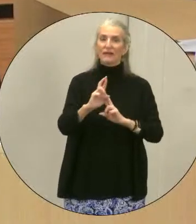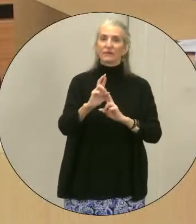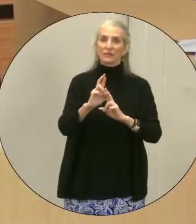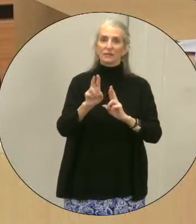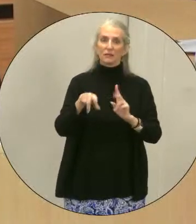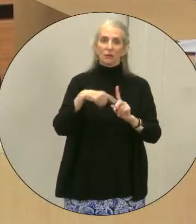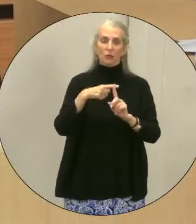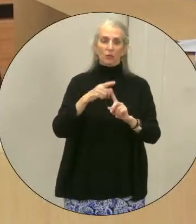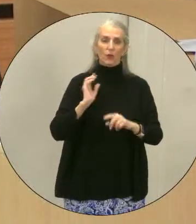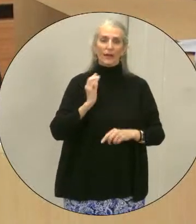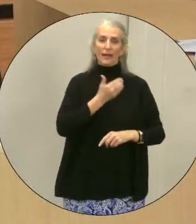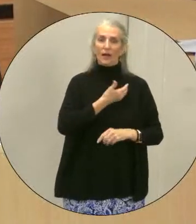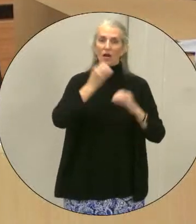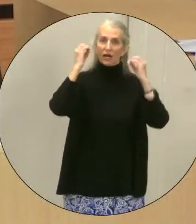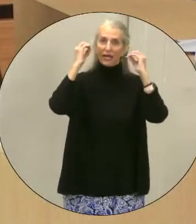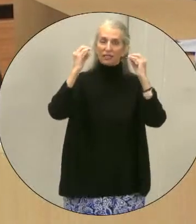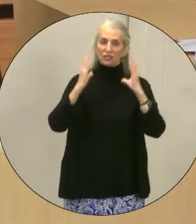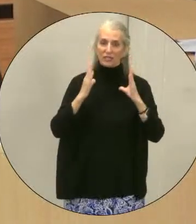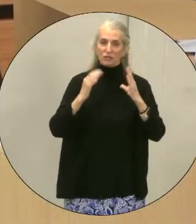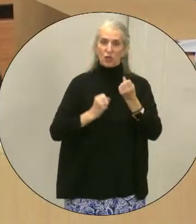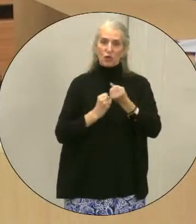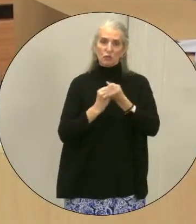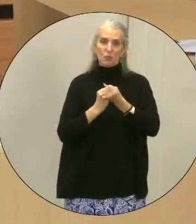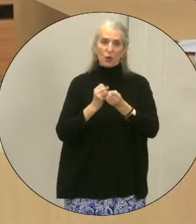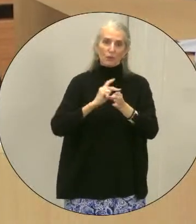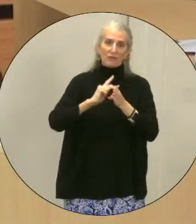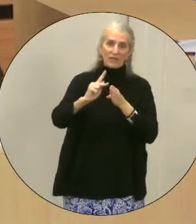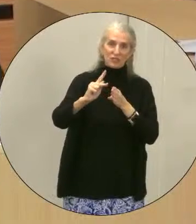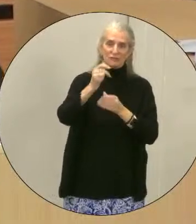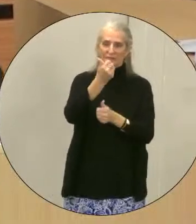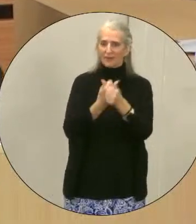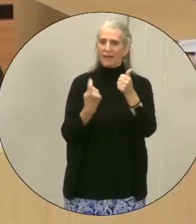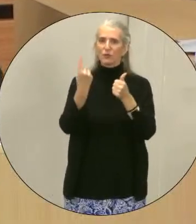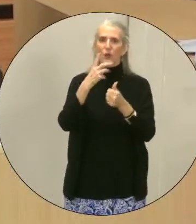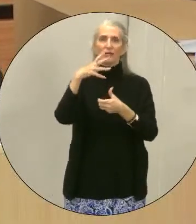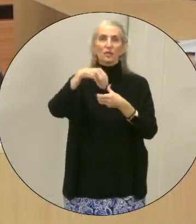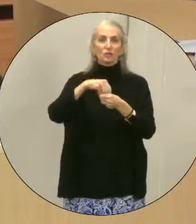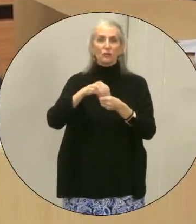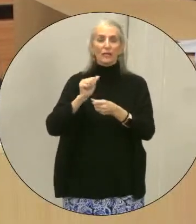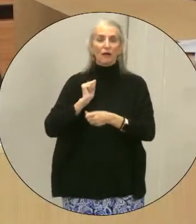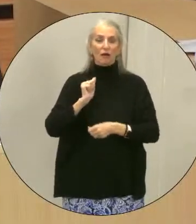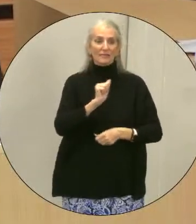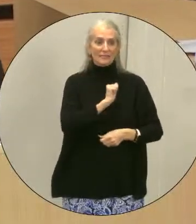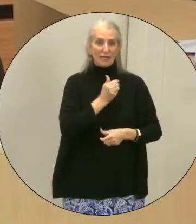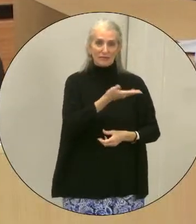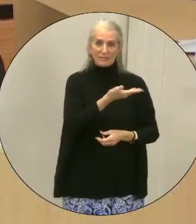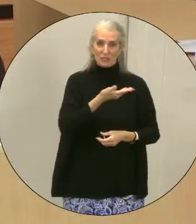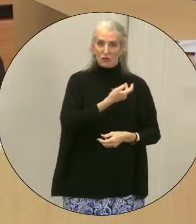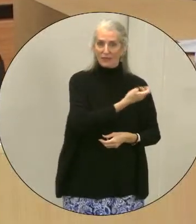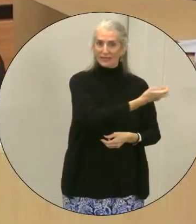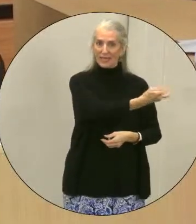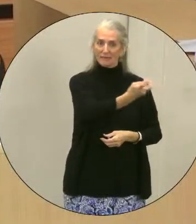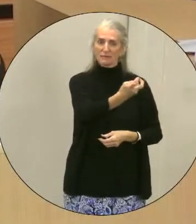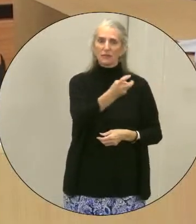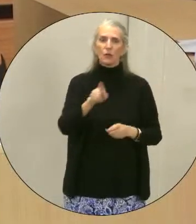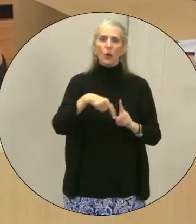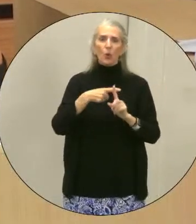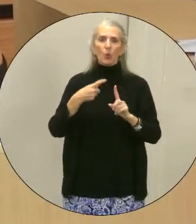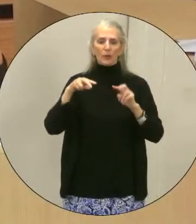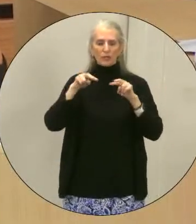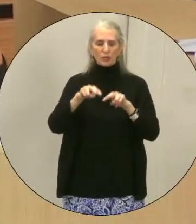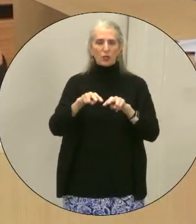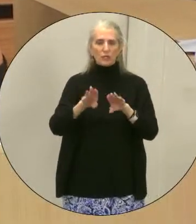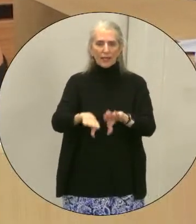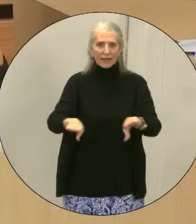our educators, our support professionals, everyone, including ourselves up here on the dais, when we look at our children, they are